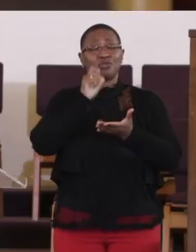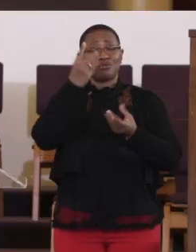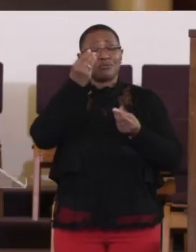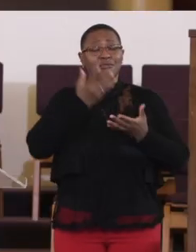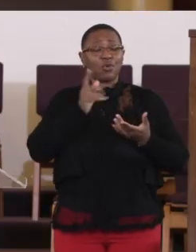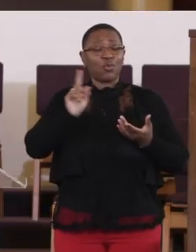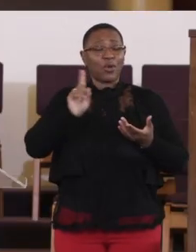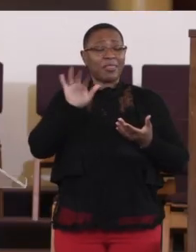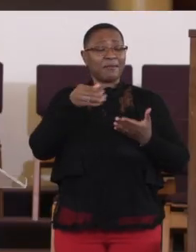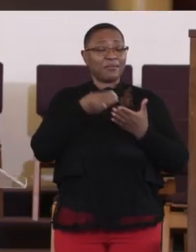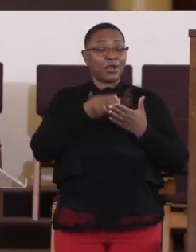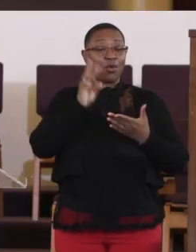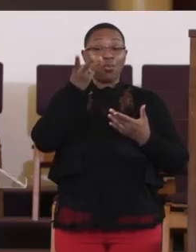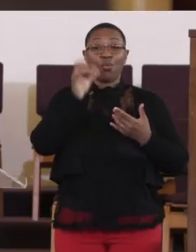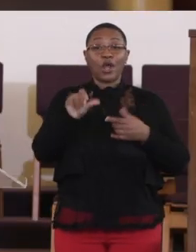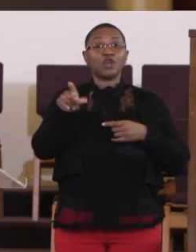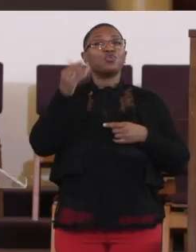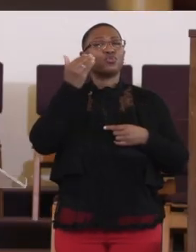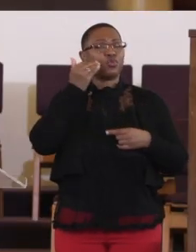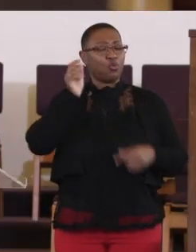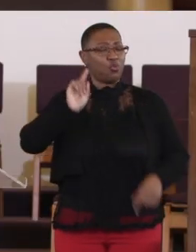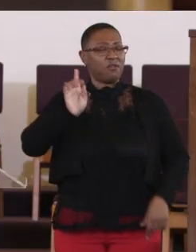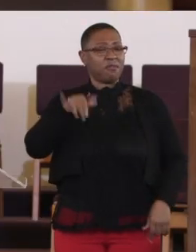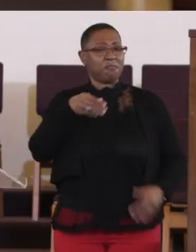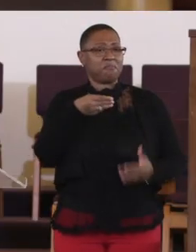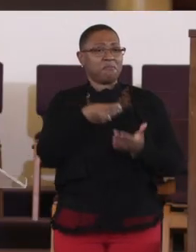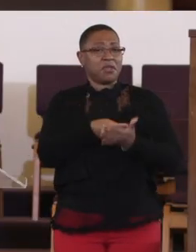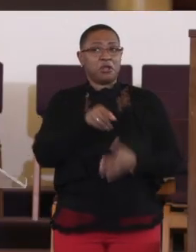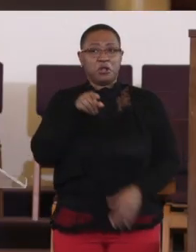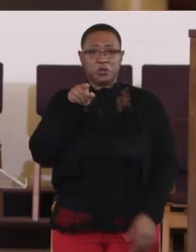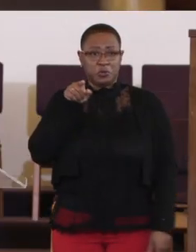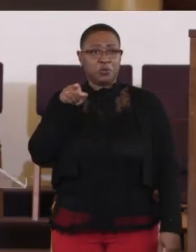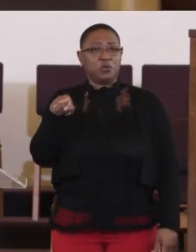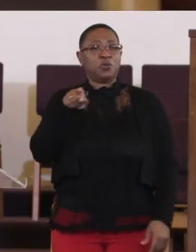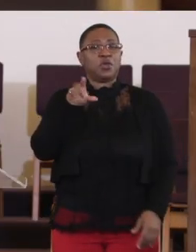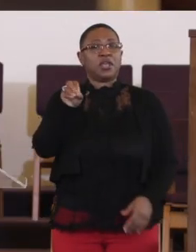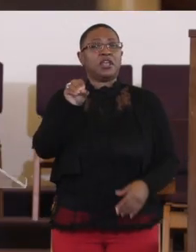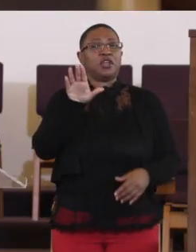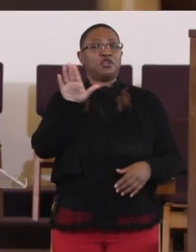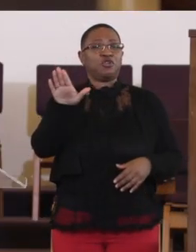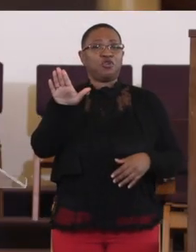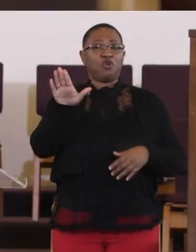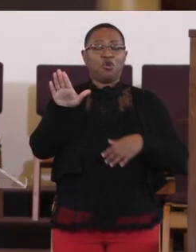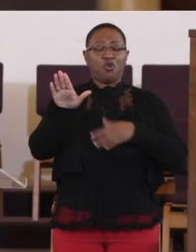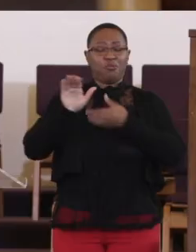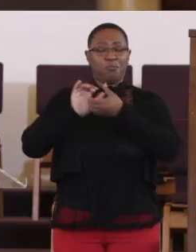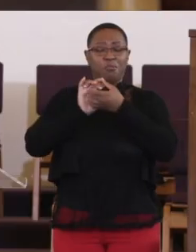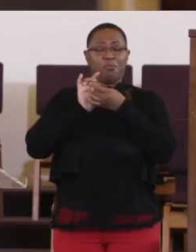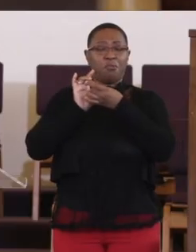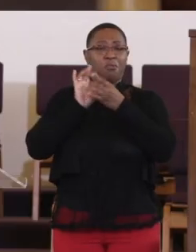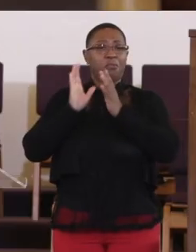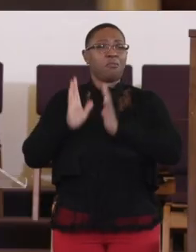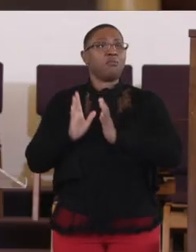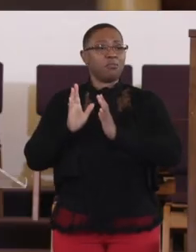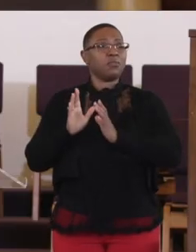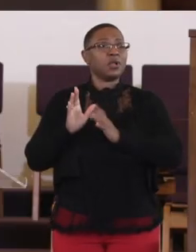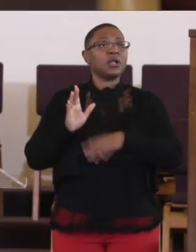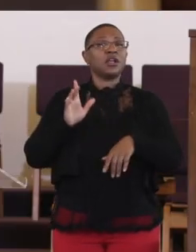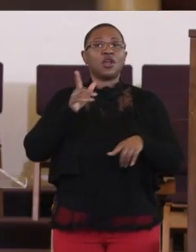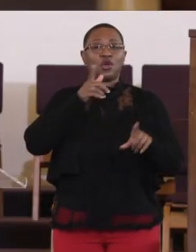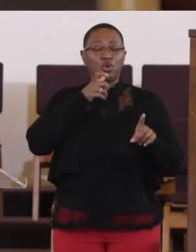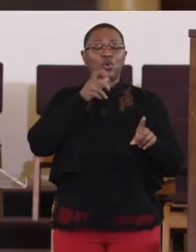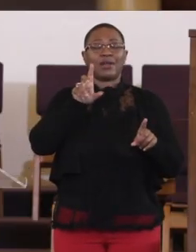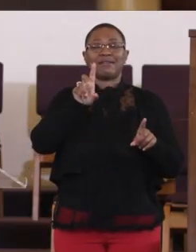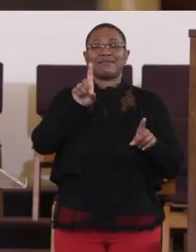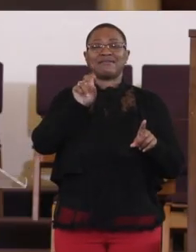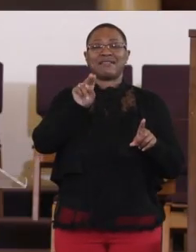is because you know where it is. Because you and whoever your cohorts, one is Dan Gilbert, who